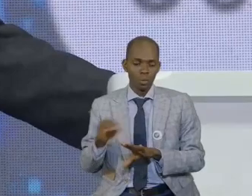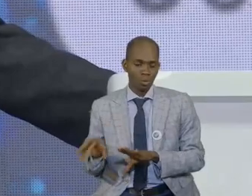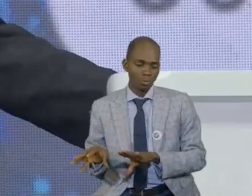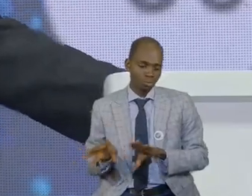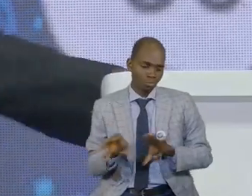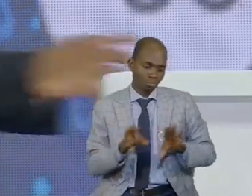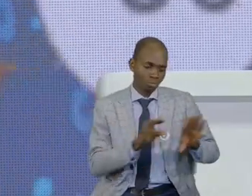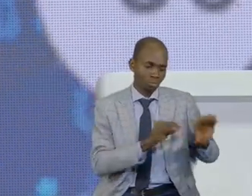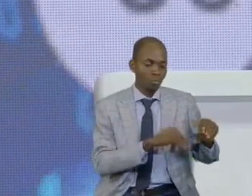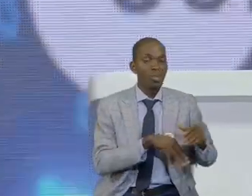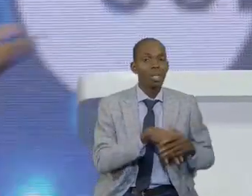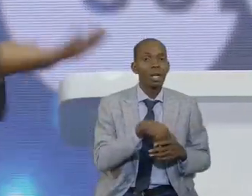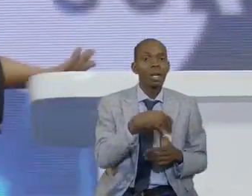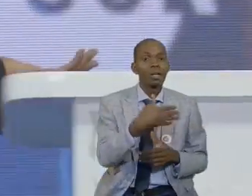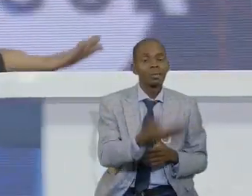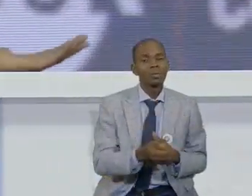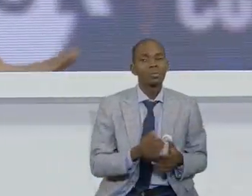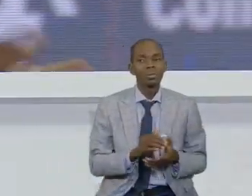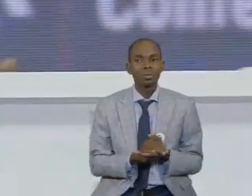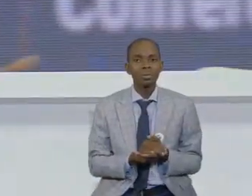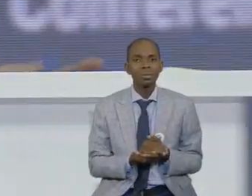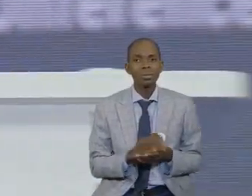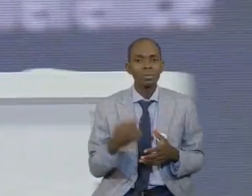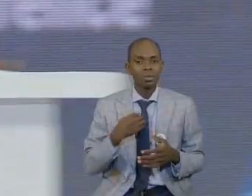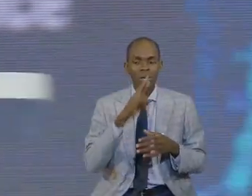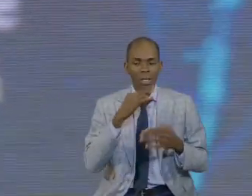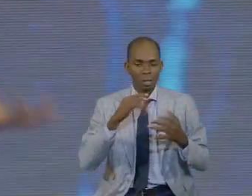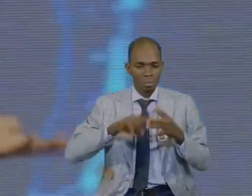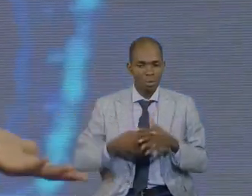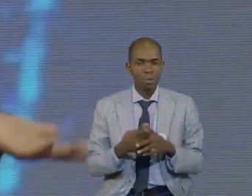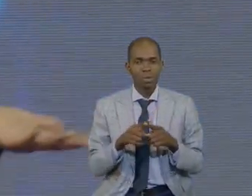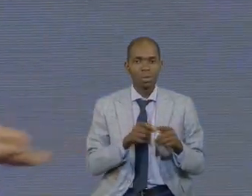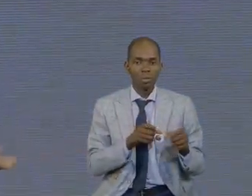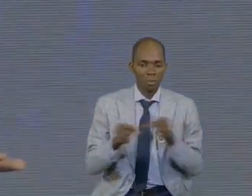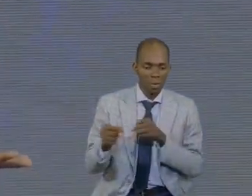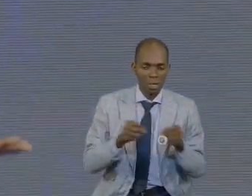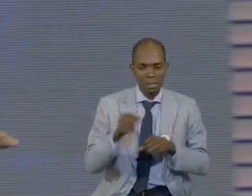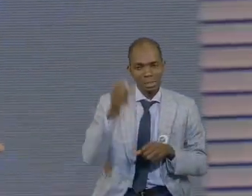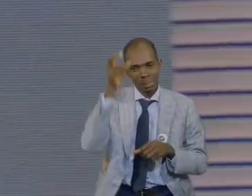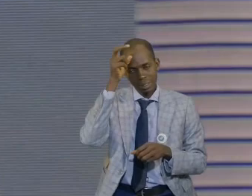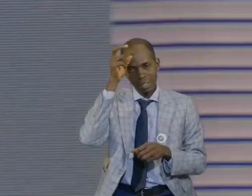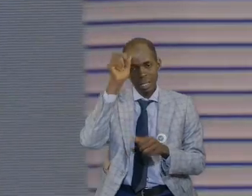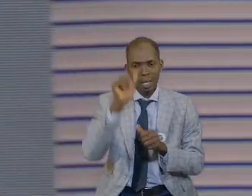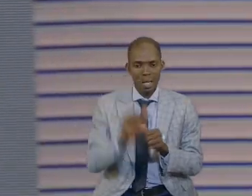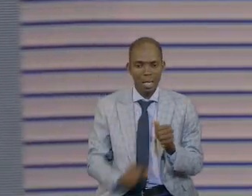out and we're fighting Satan every day and every night.